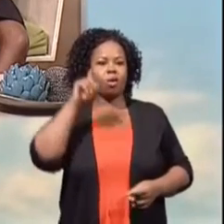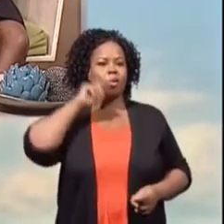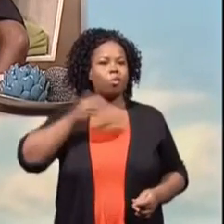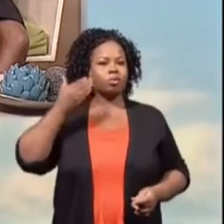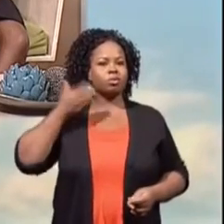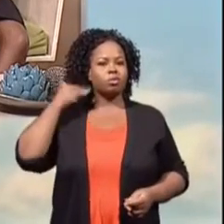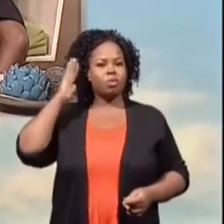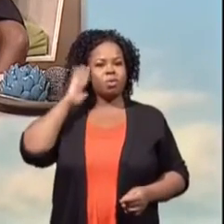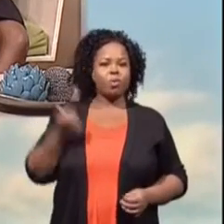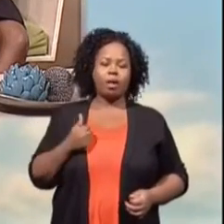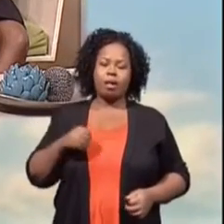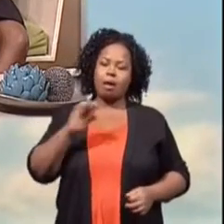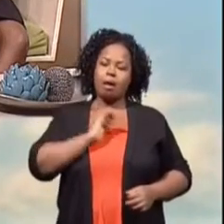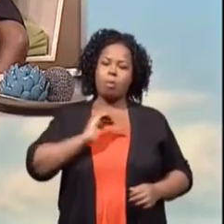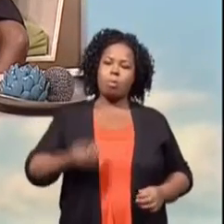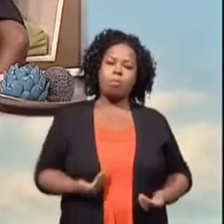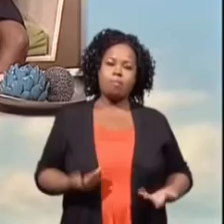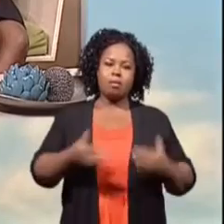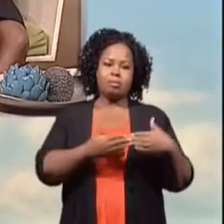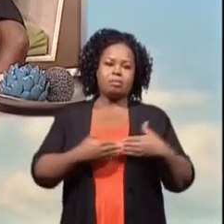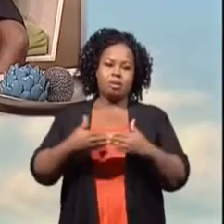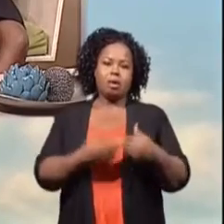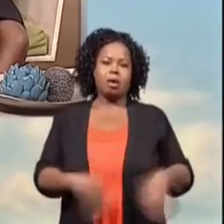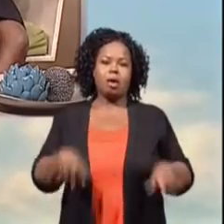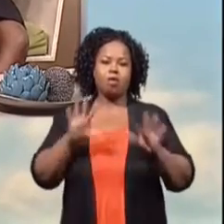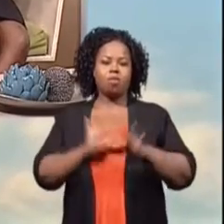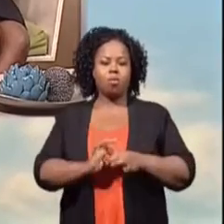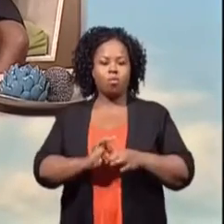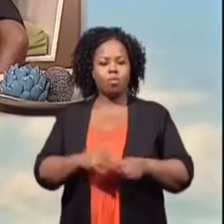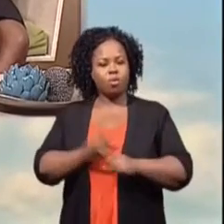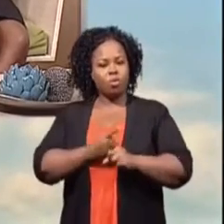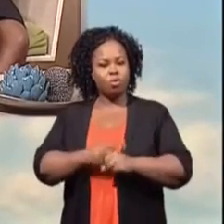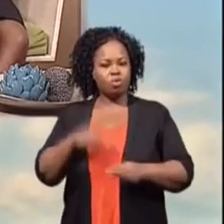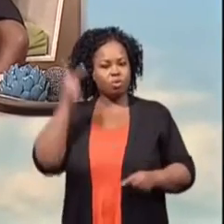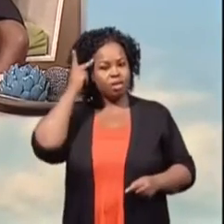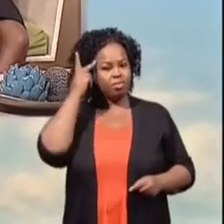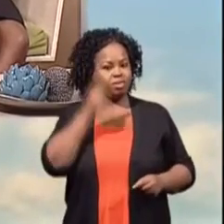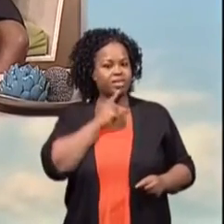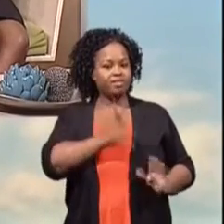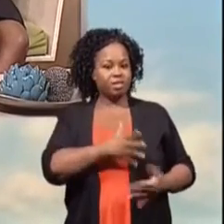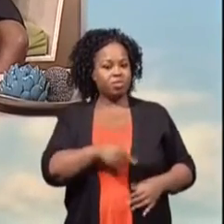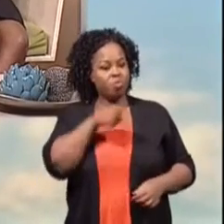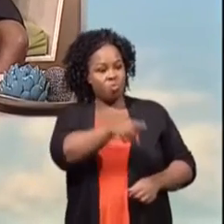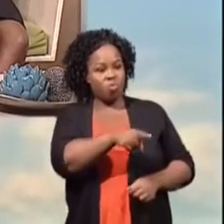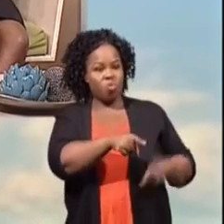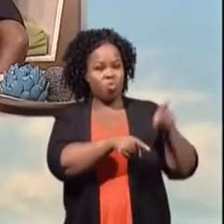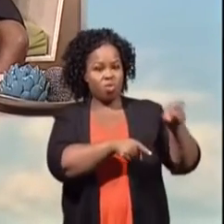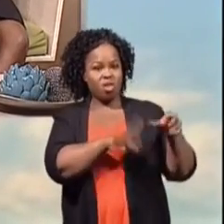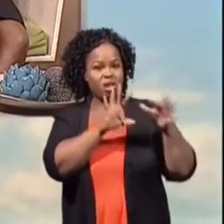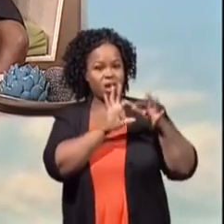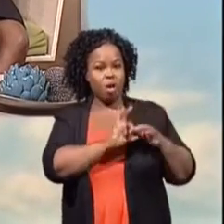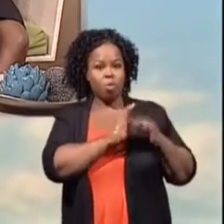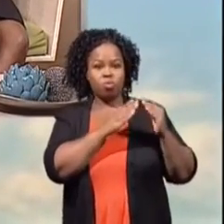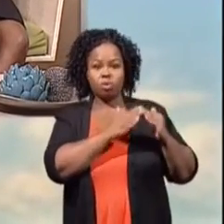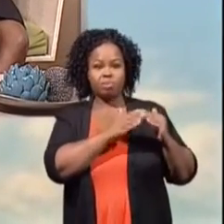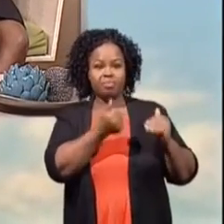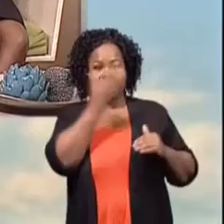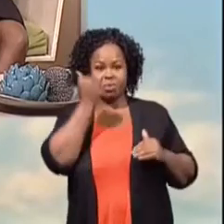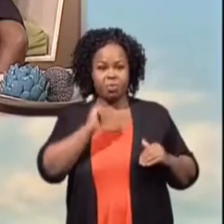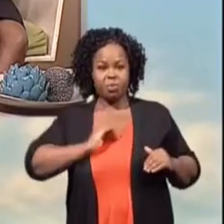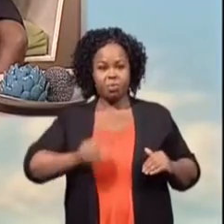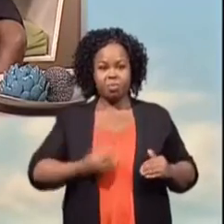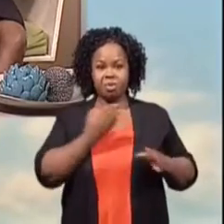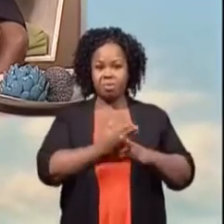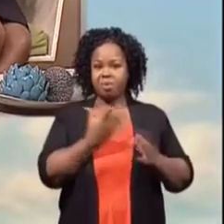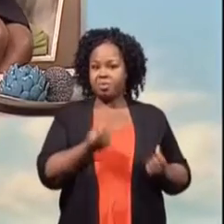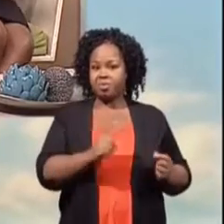Makutala, Kota, oh, mama, no, sis, in Gaba, Nagaba, Nagaka, Ekaya. Come over, Lisa, to my show, already. Stupid, I can't do Nila. I keep